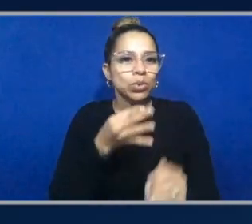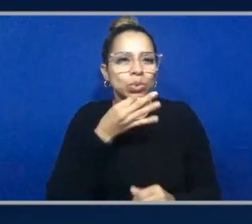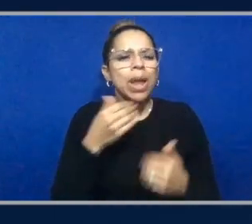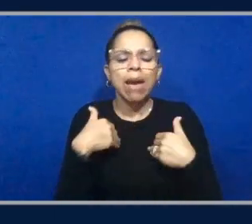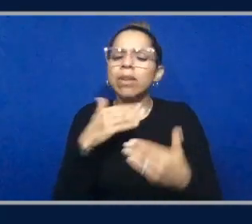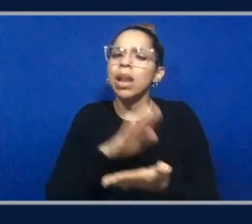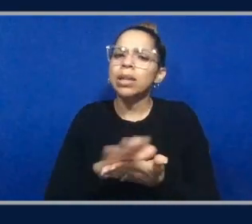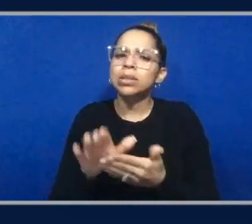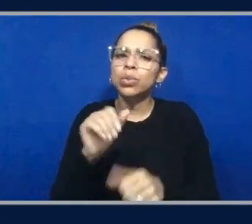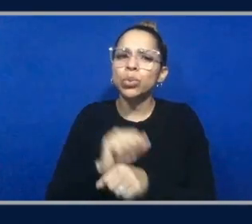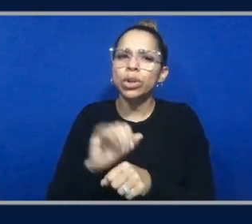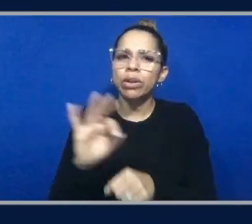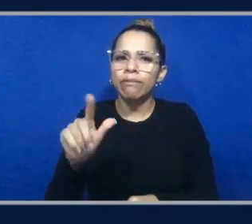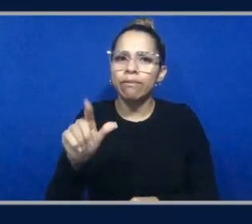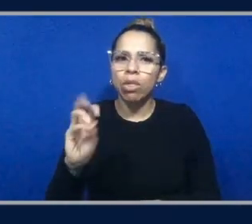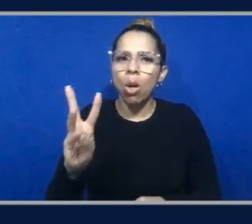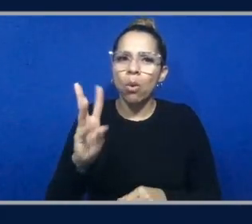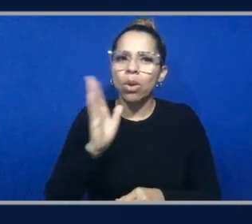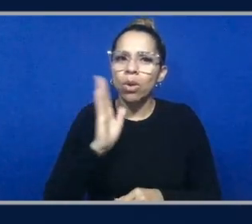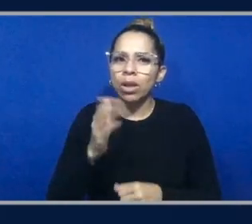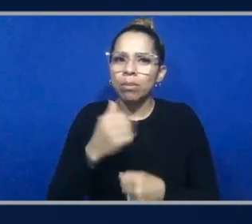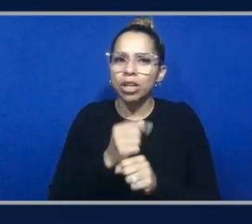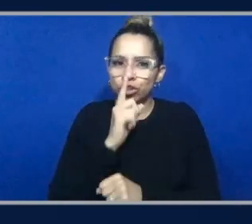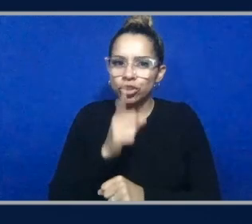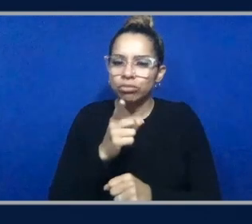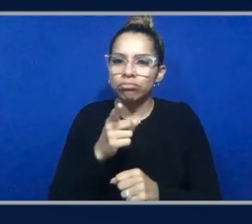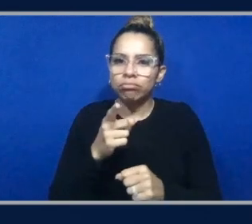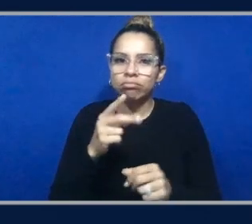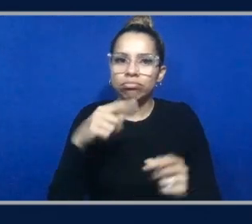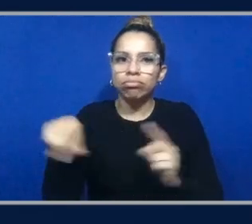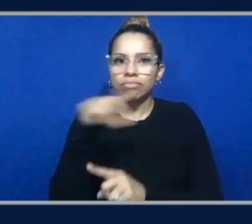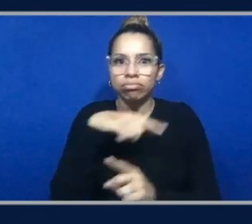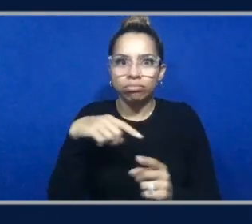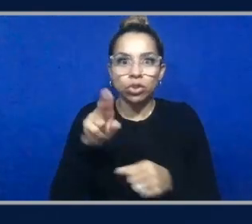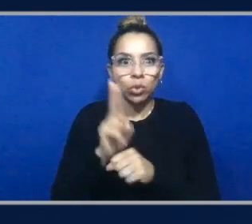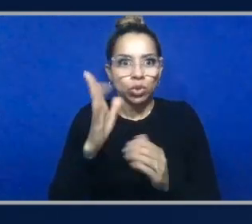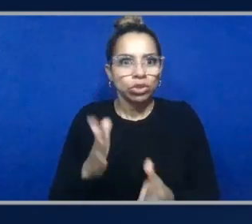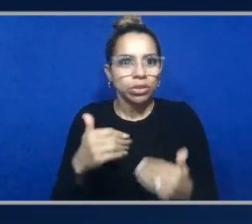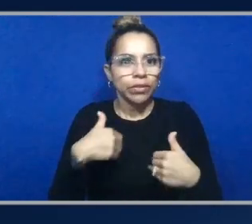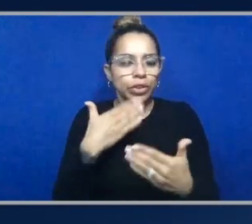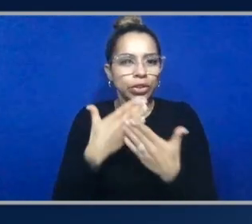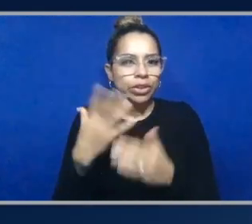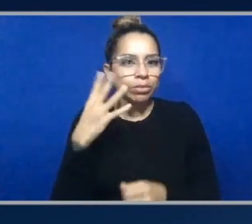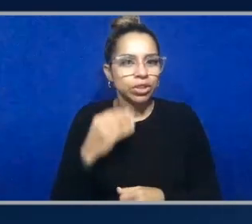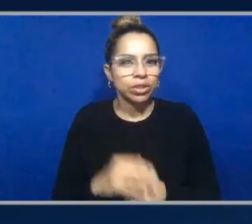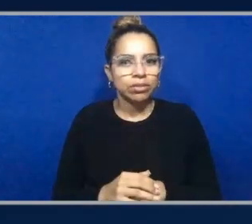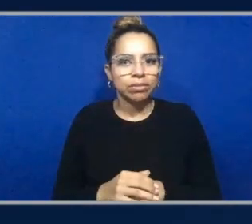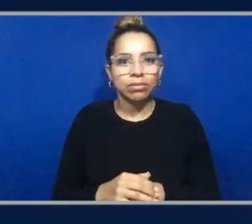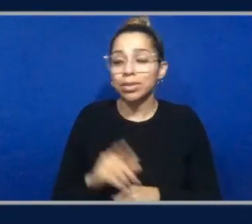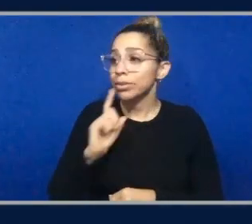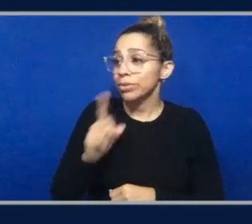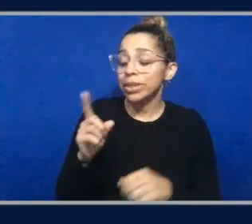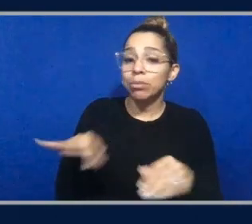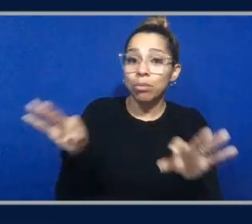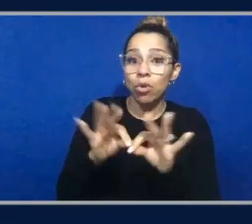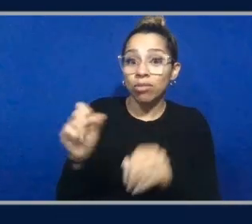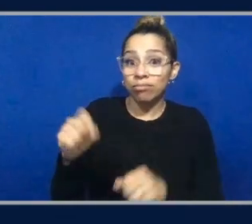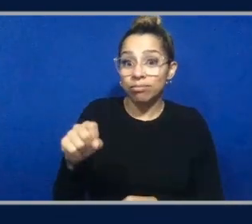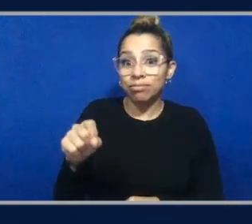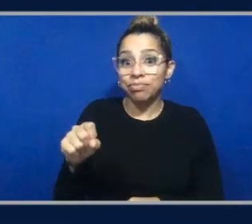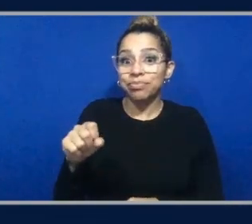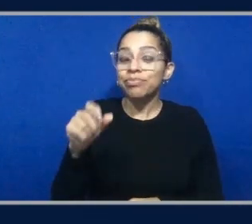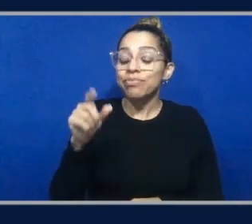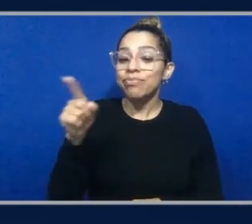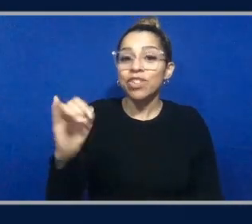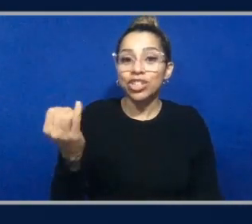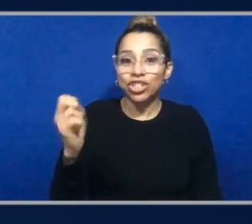itself well to good user experience. And that is super slick and important because, as Chad is mentioning, partners, customers talking to me this week,